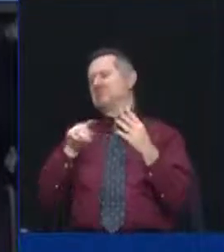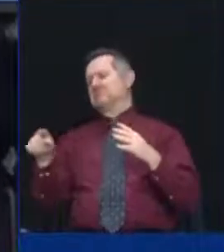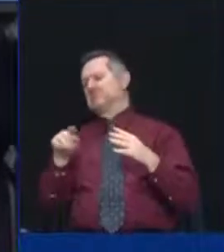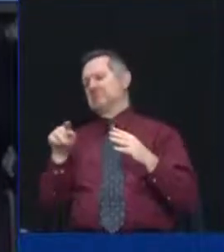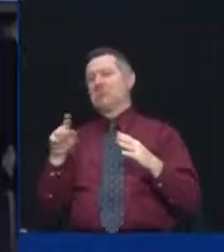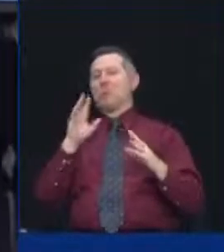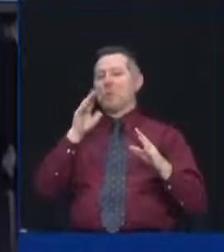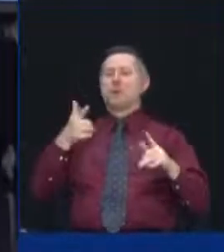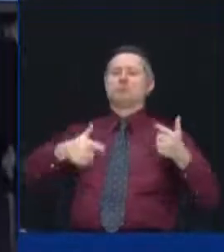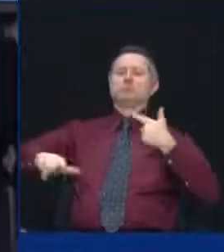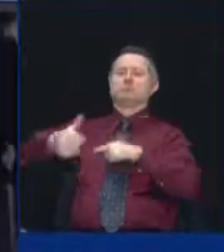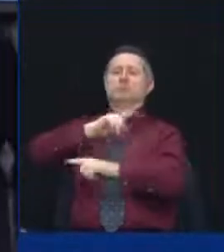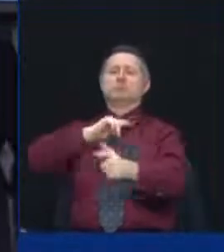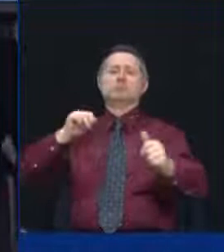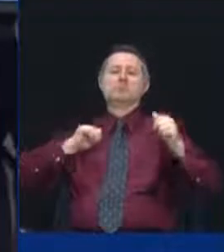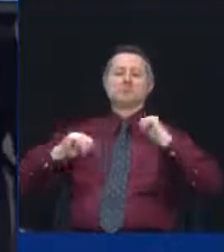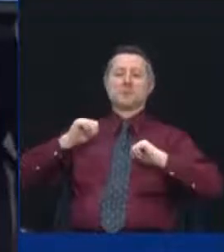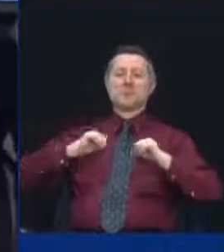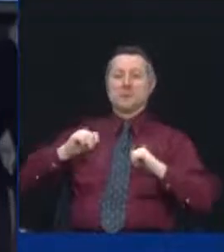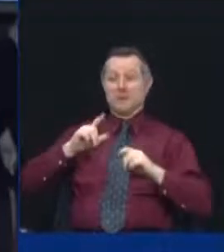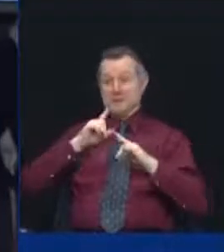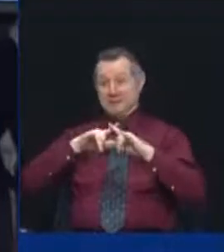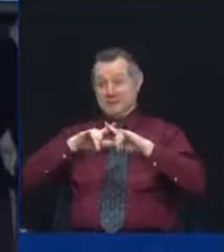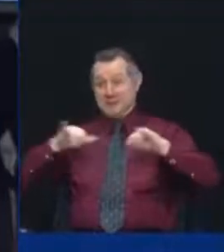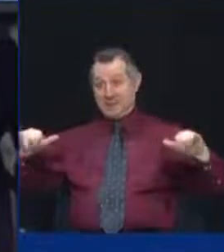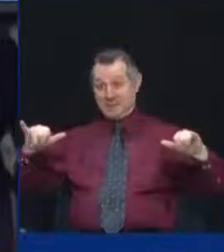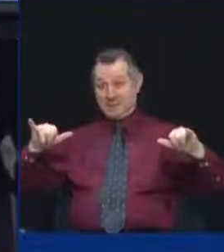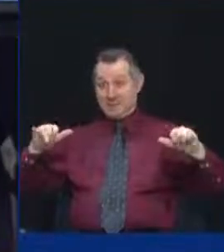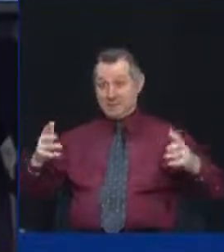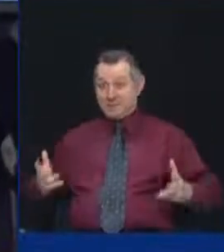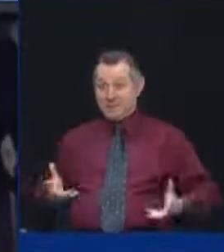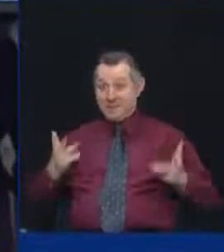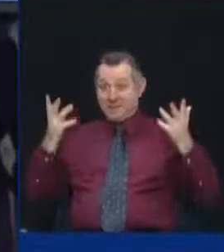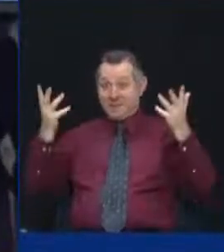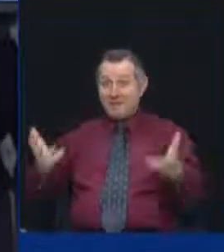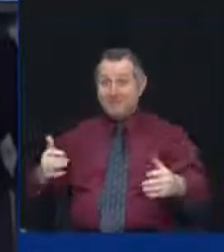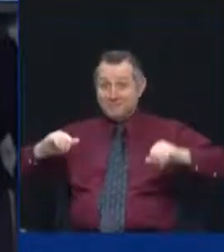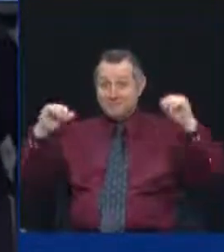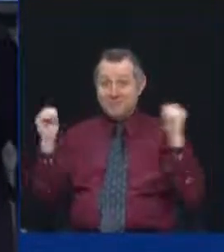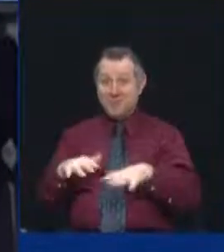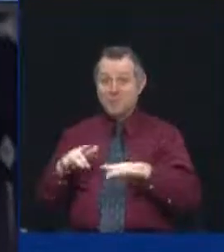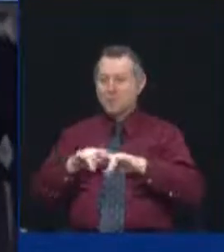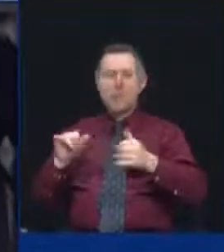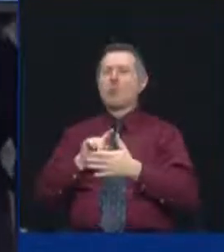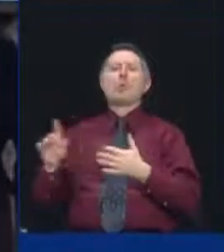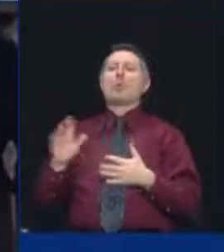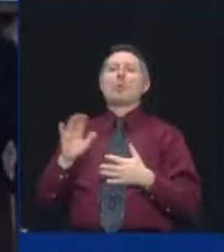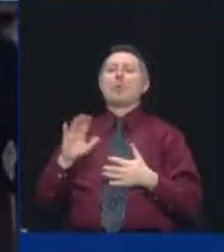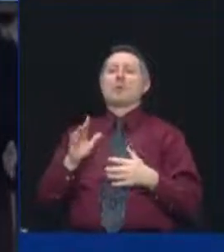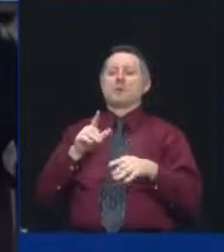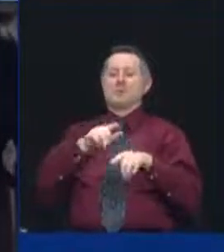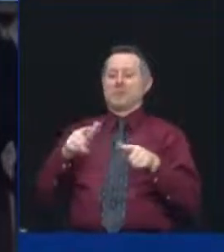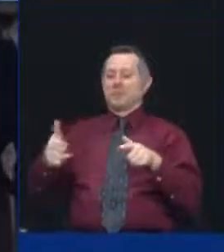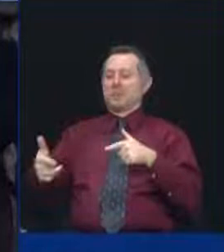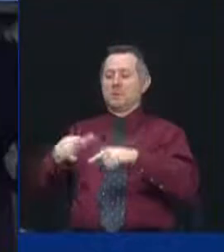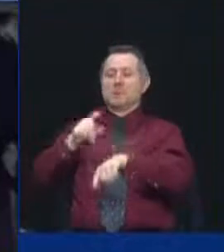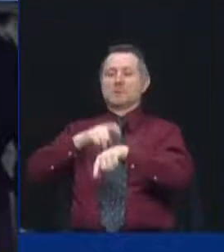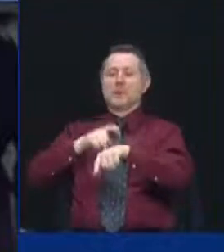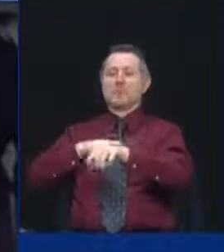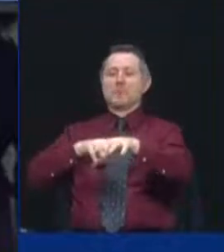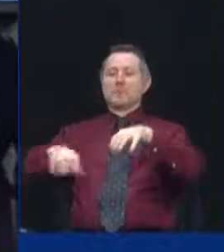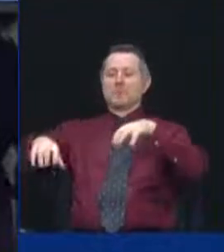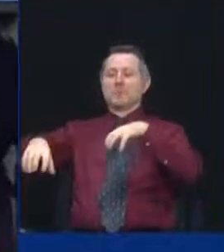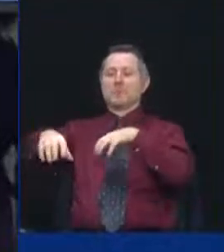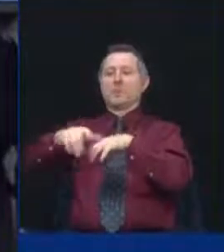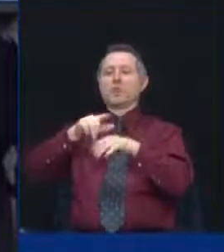sale at the exact same time, but they're all positioning themselves to be able to open in September, and